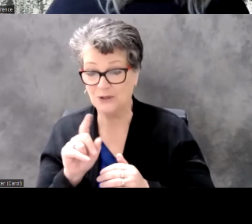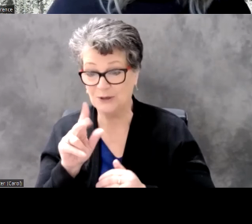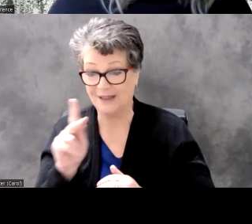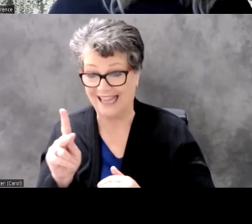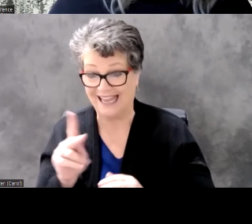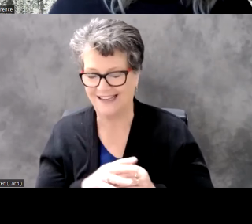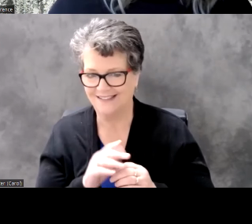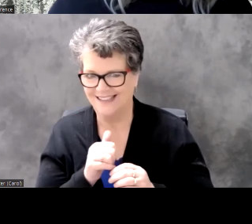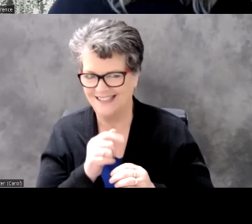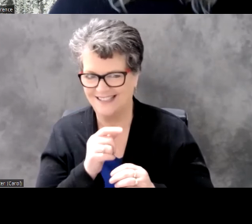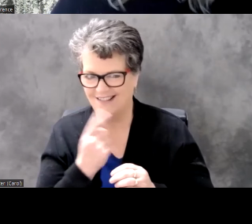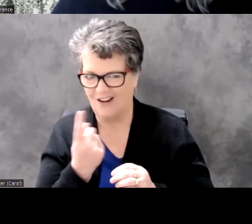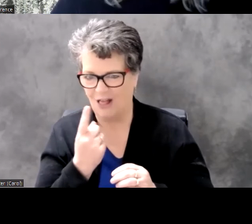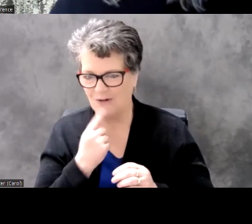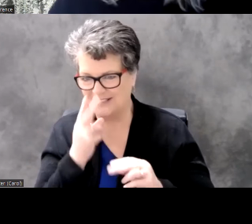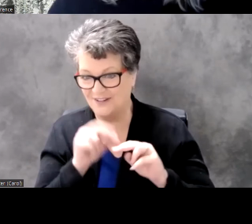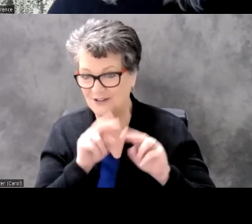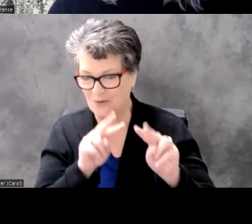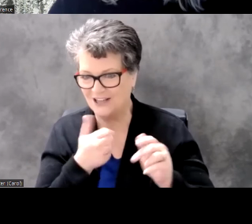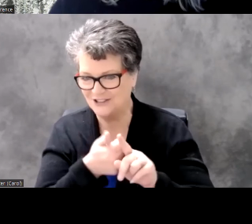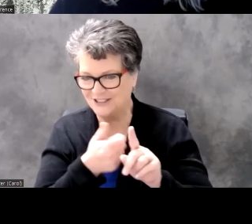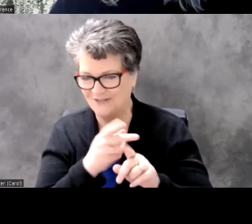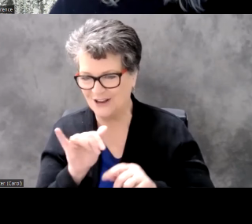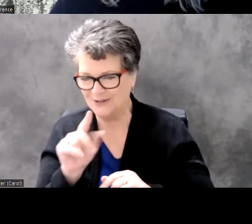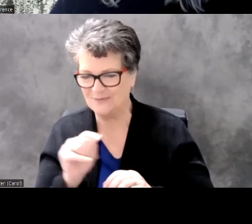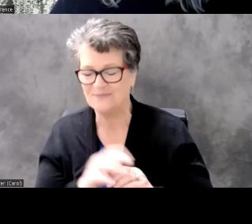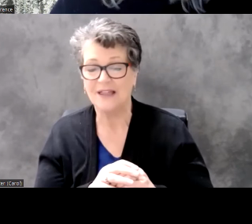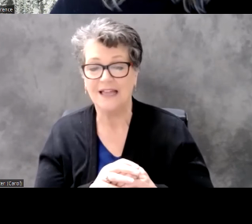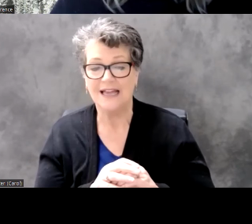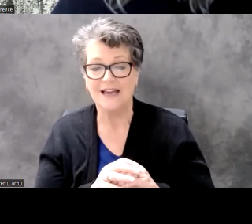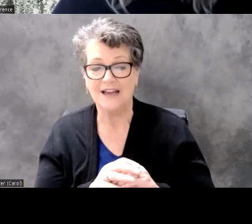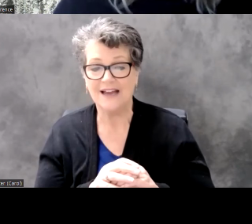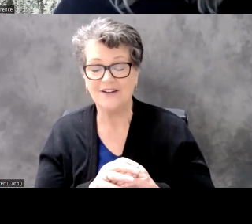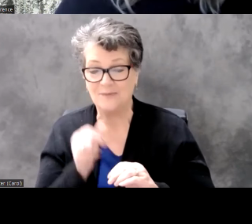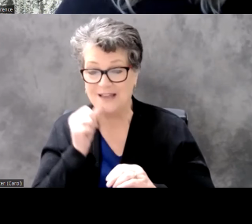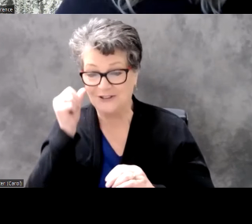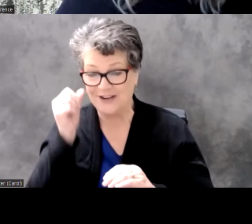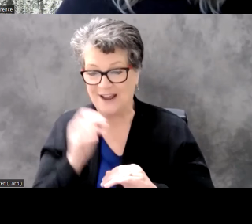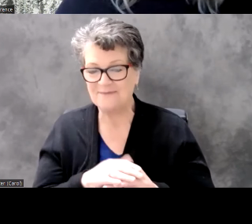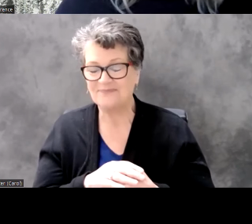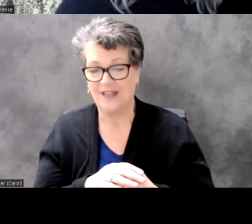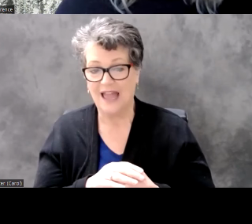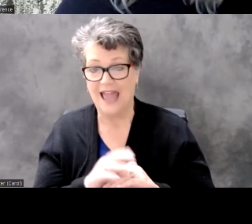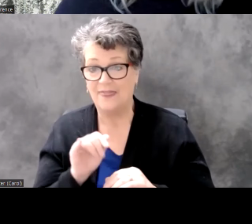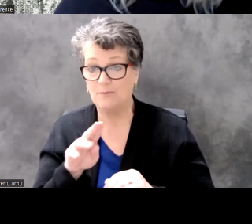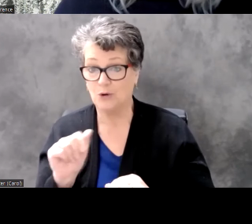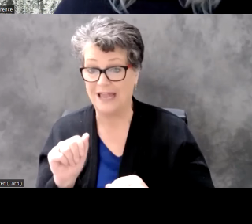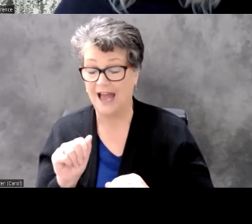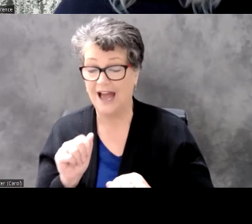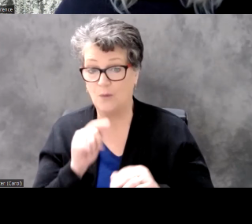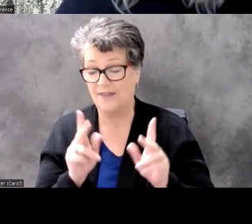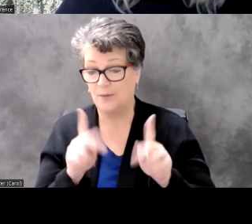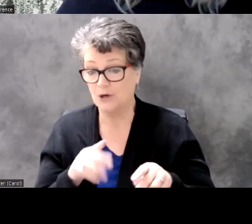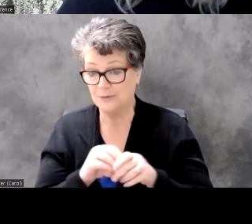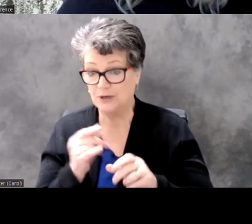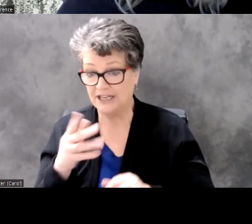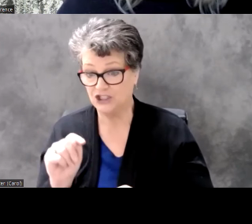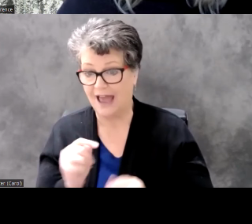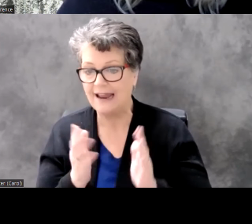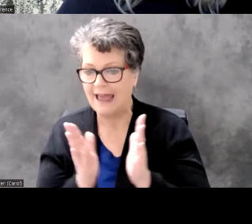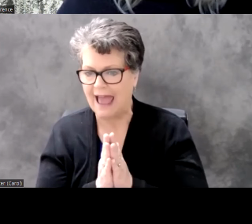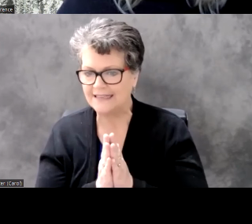webinar from yesterday in the chat. Maria and one of the participants put in the chat asking